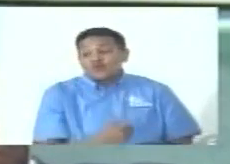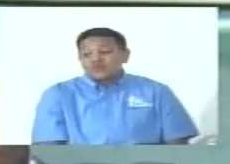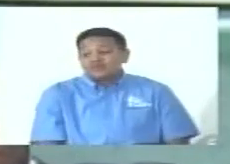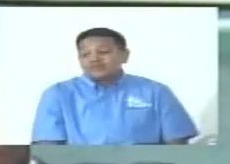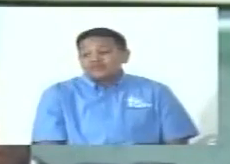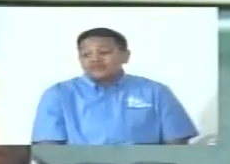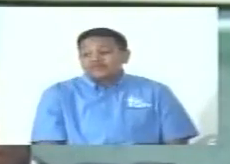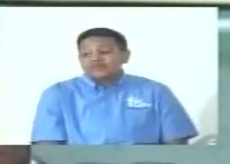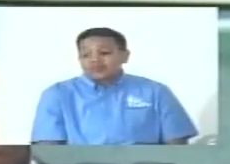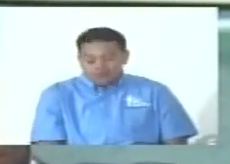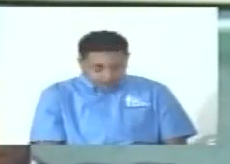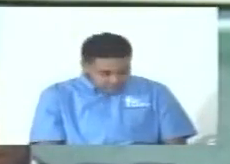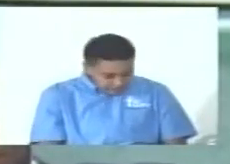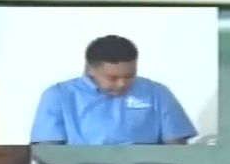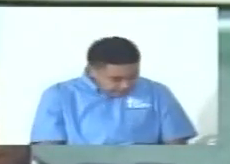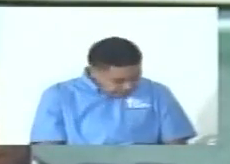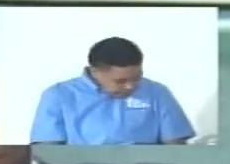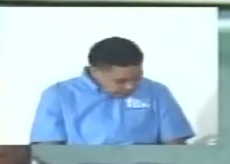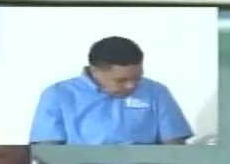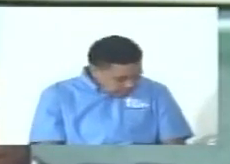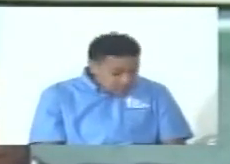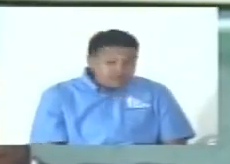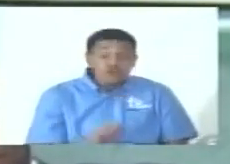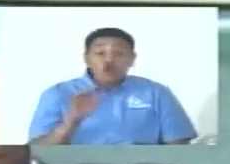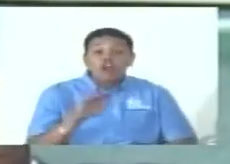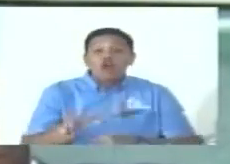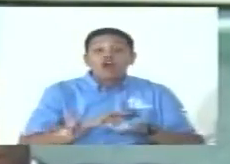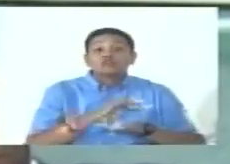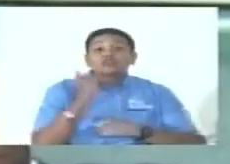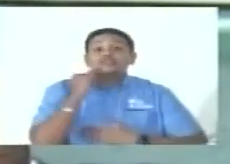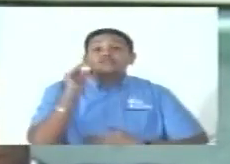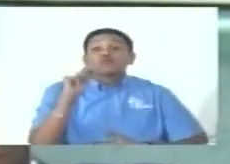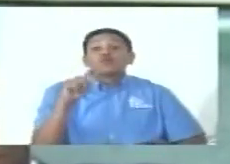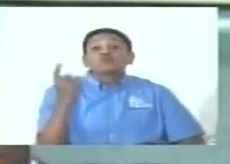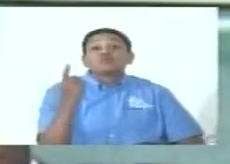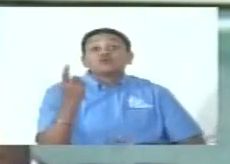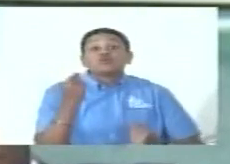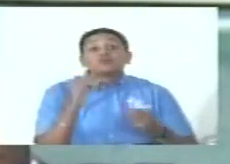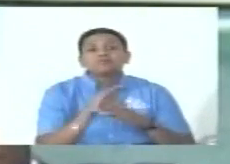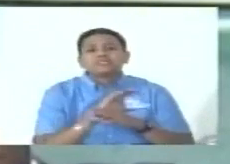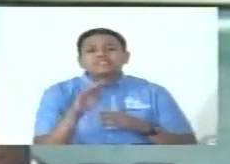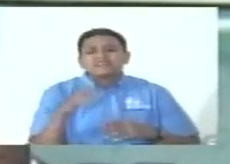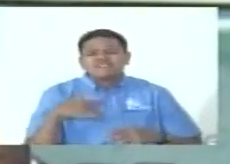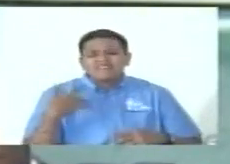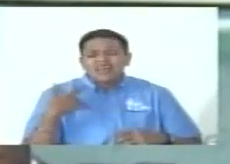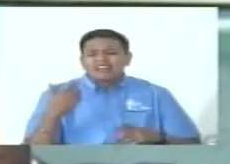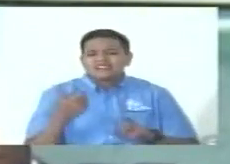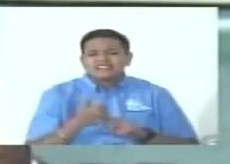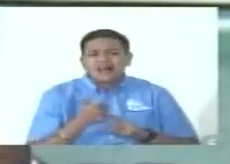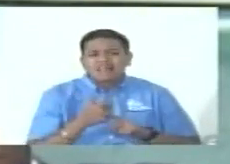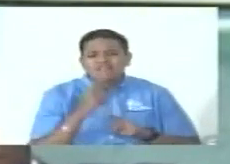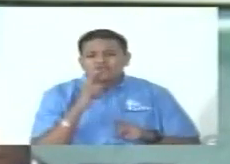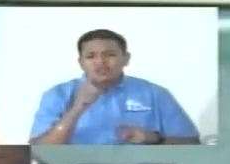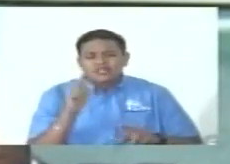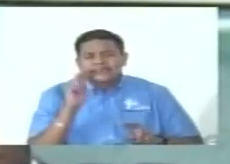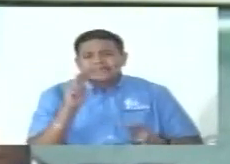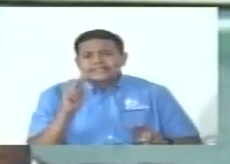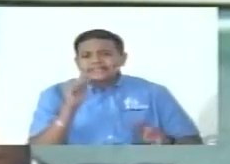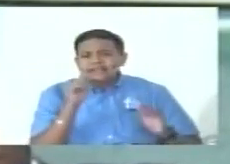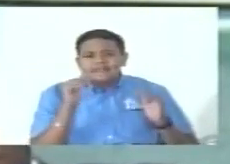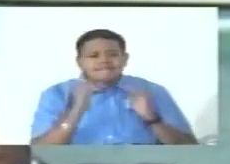her constituents, if they went somewhere to do business and they felt that they were being treated